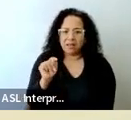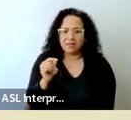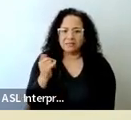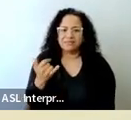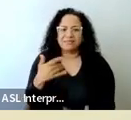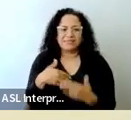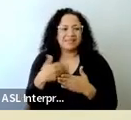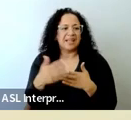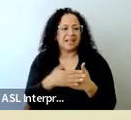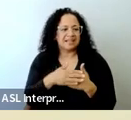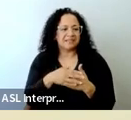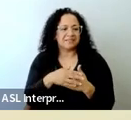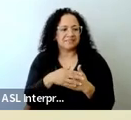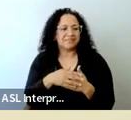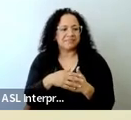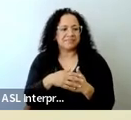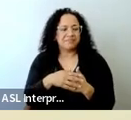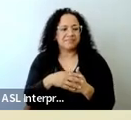to the next slide.